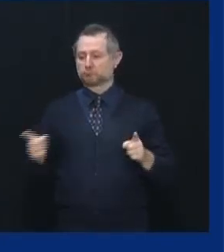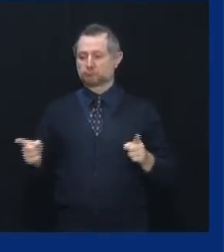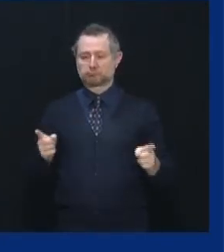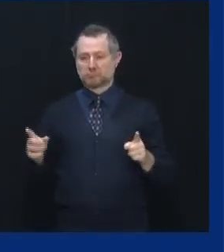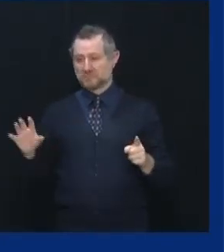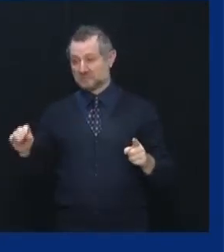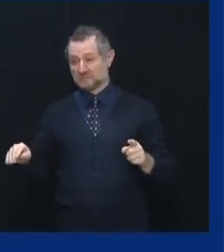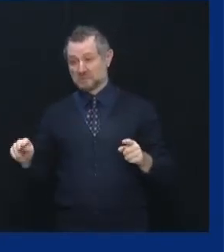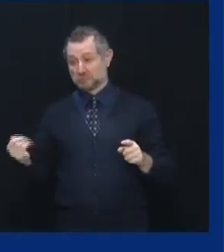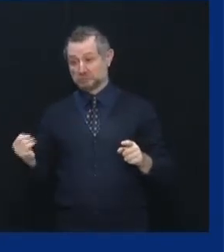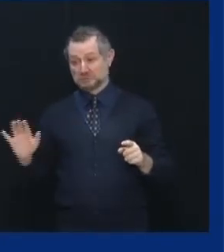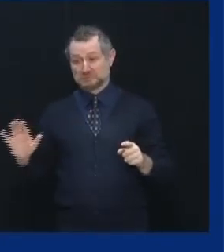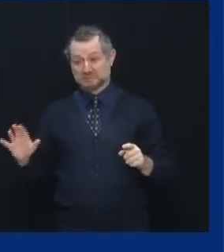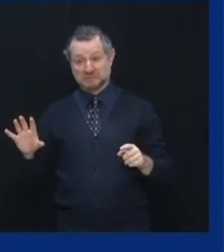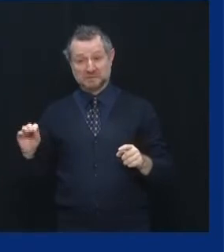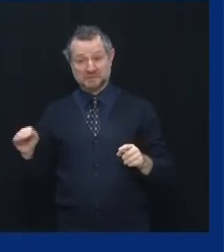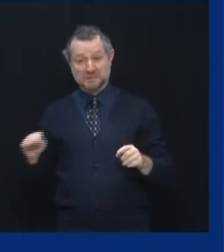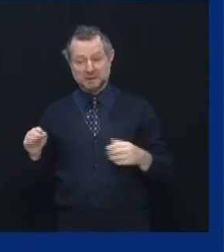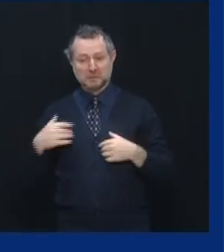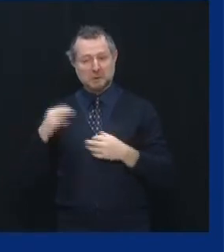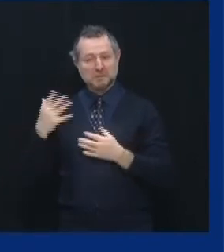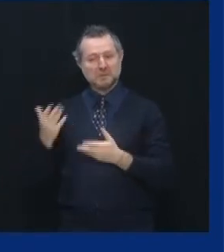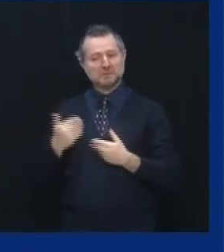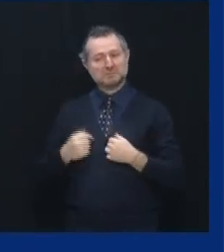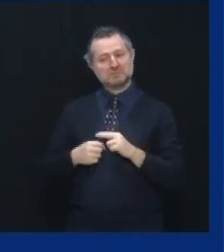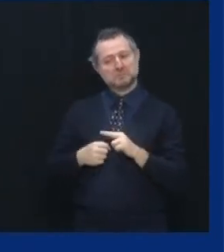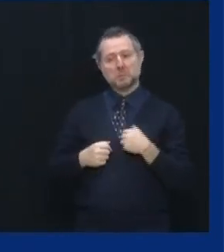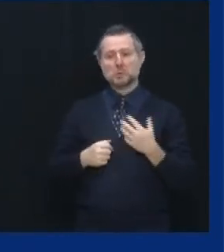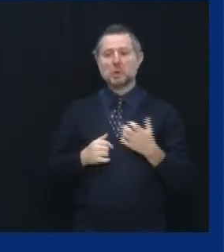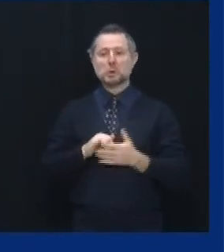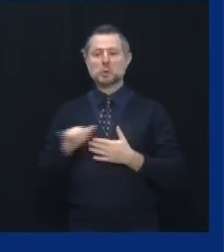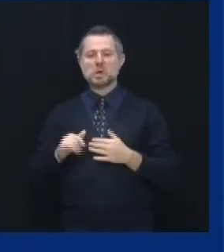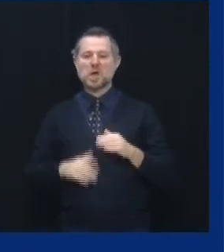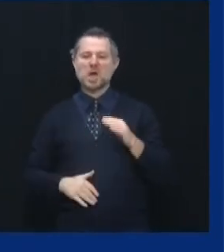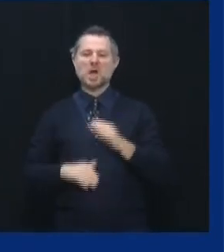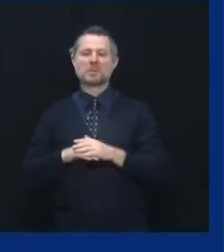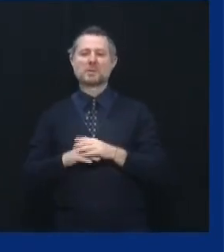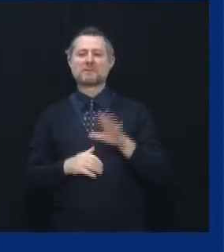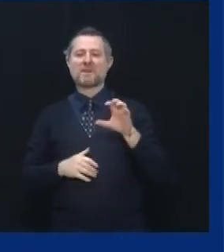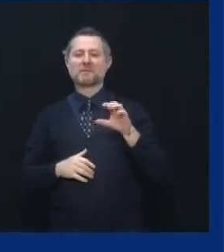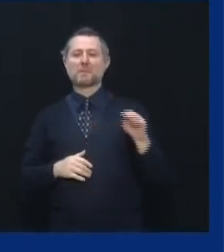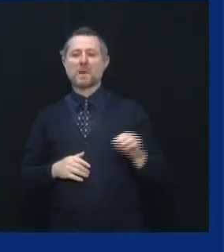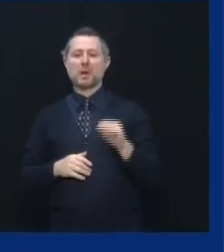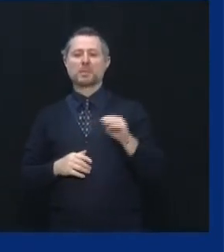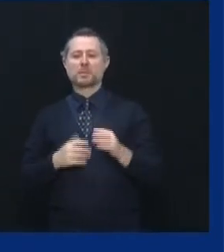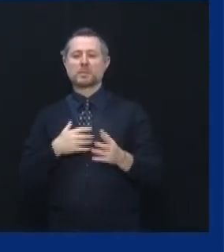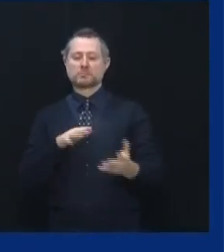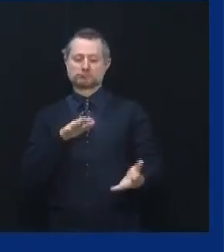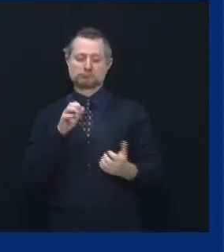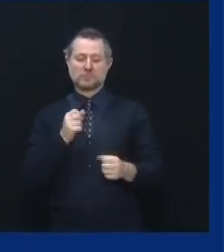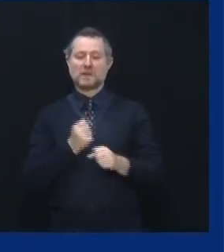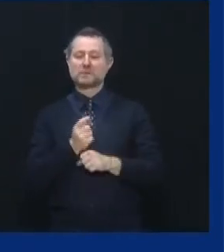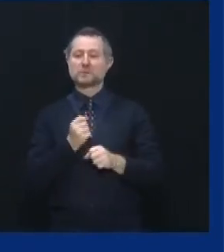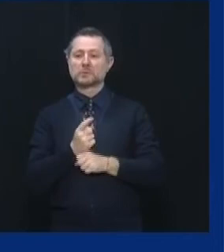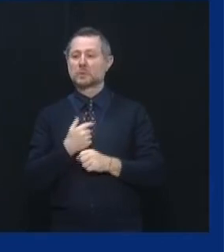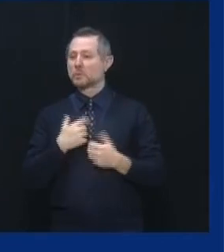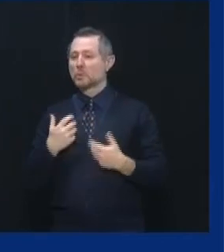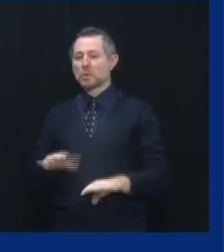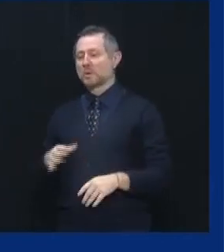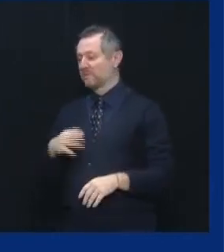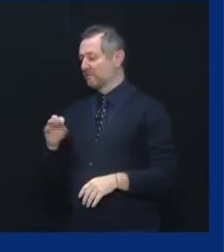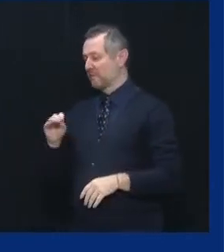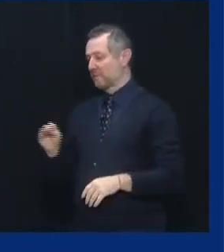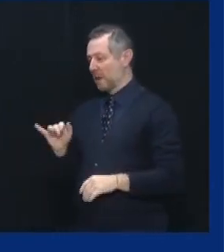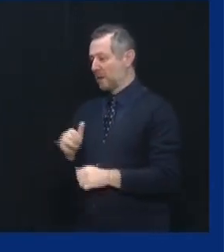we'll advance it, is so that the state can get up to $500 million a year instead of 50, and that money would then go to